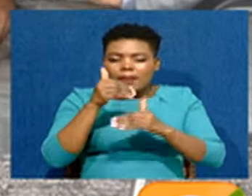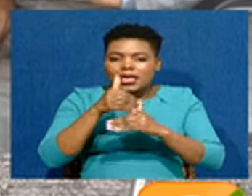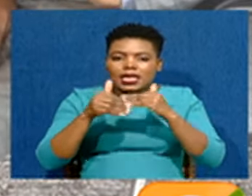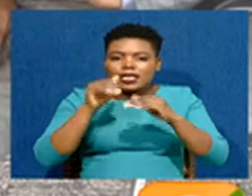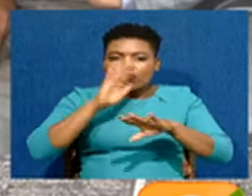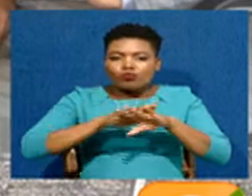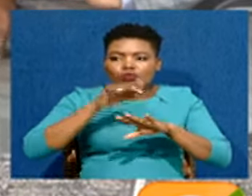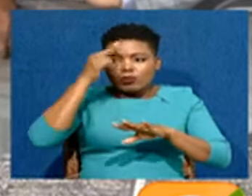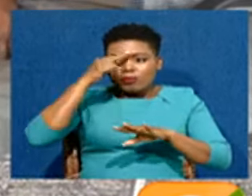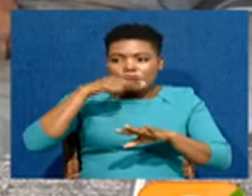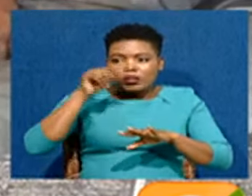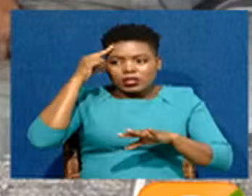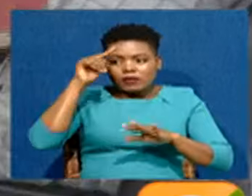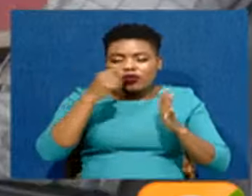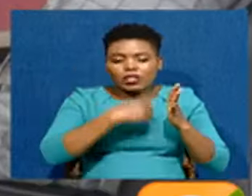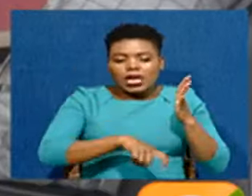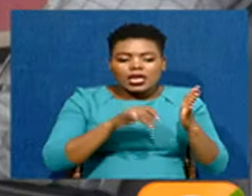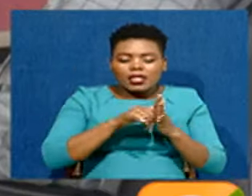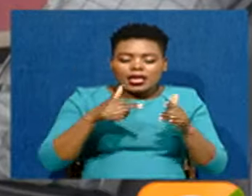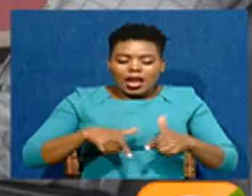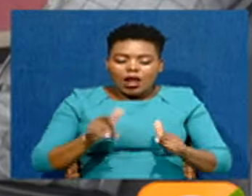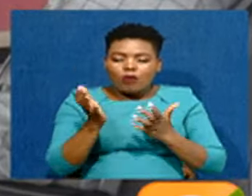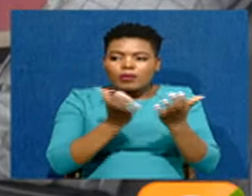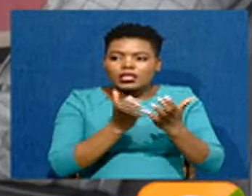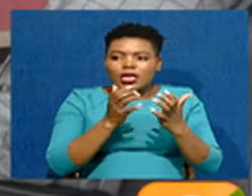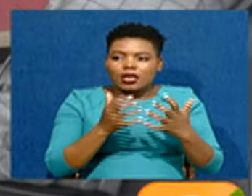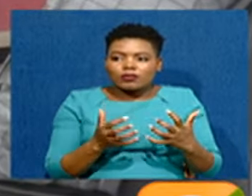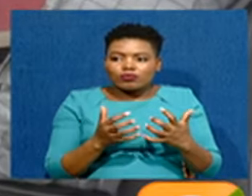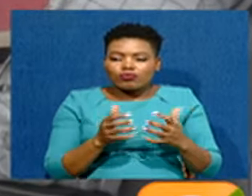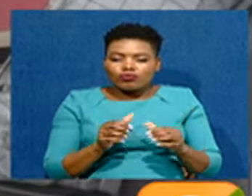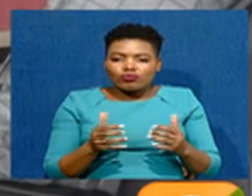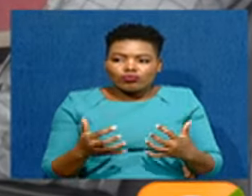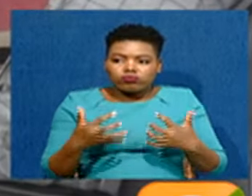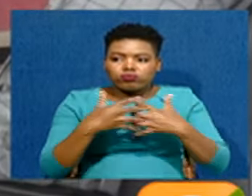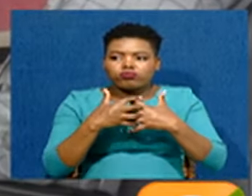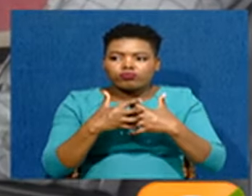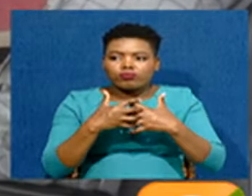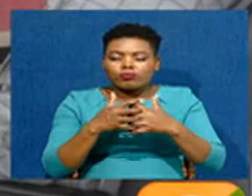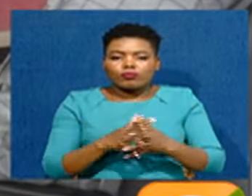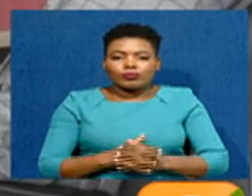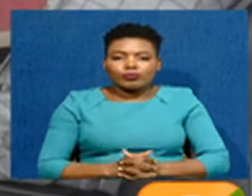policy that allows businesses to adapt. Jimmy Mbogo, Citizen TV, Nairobi.